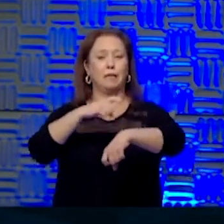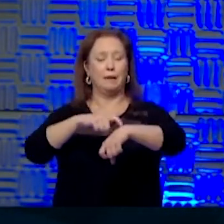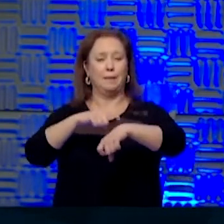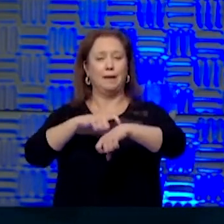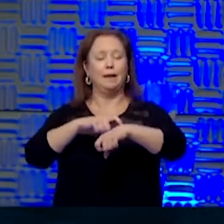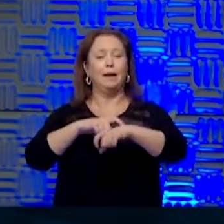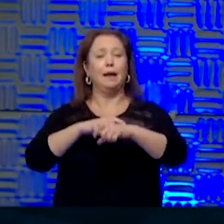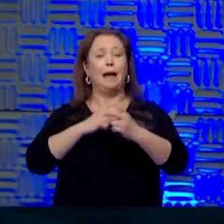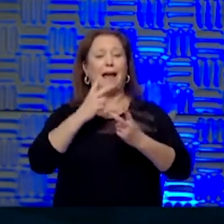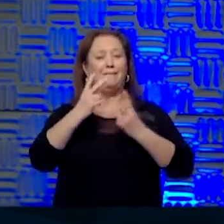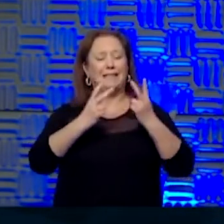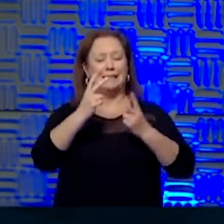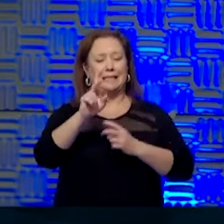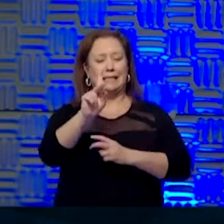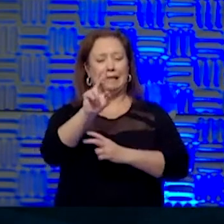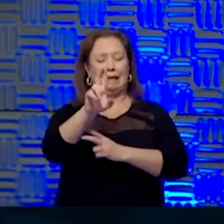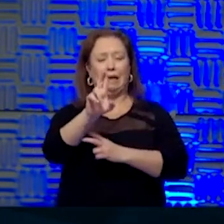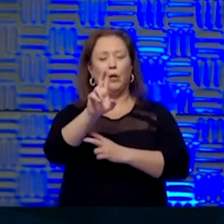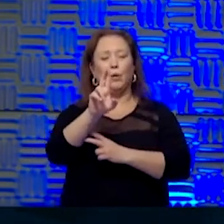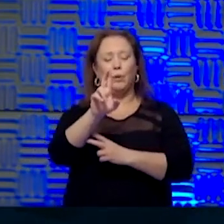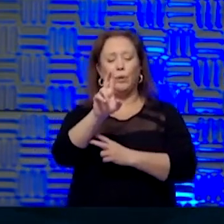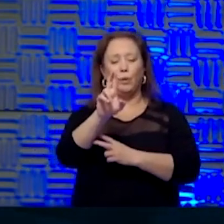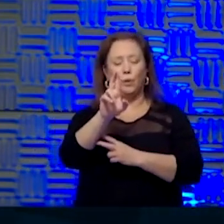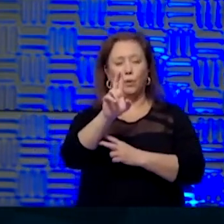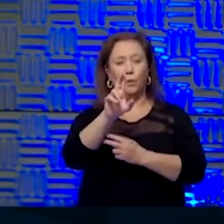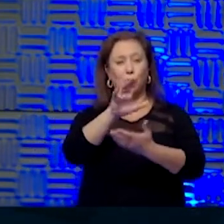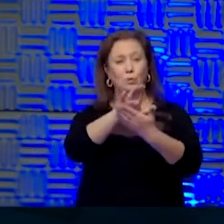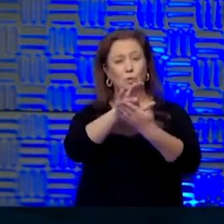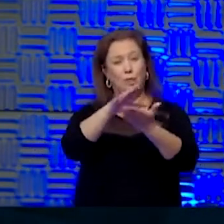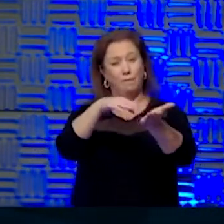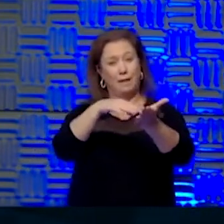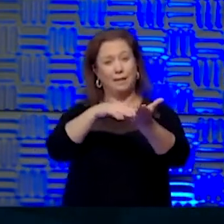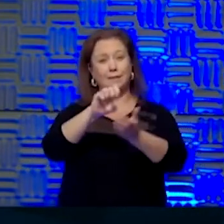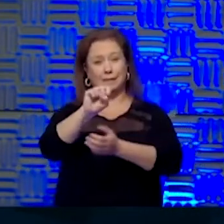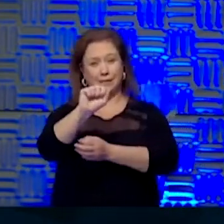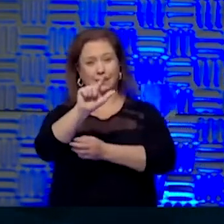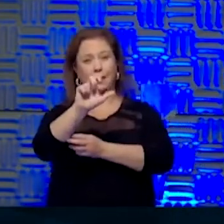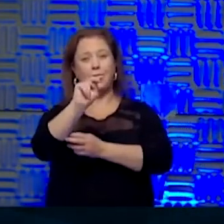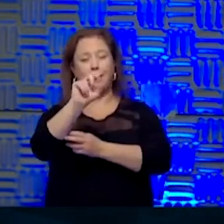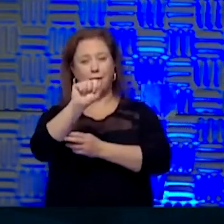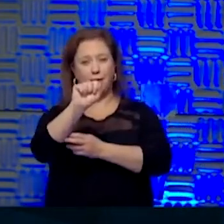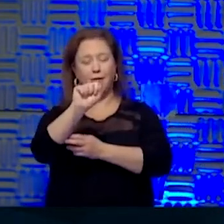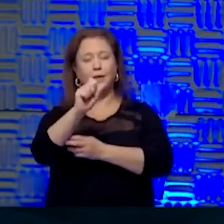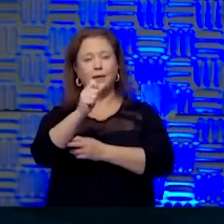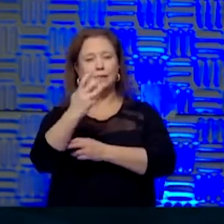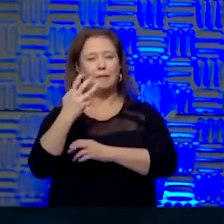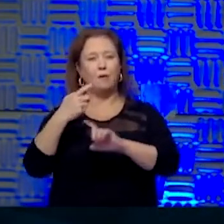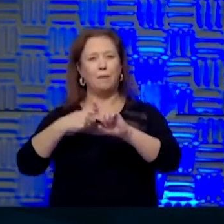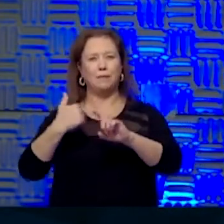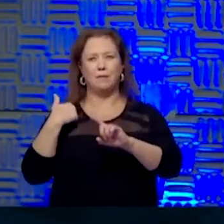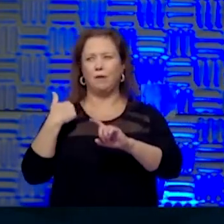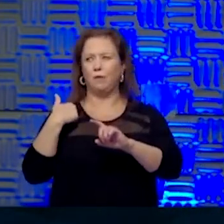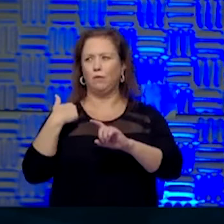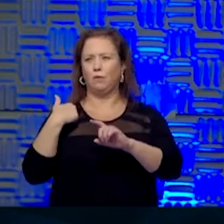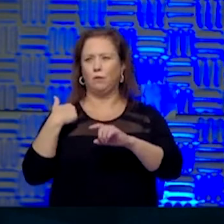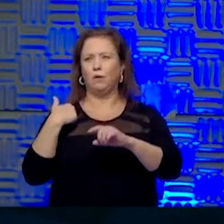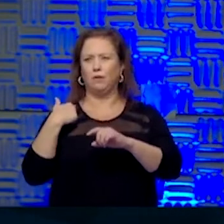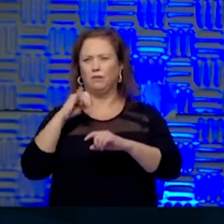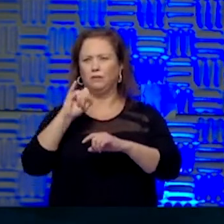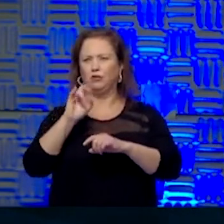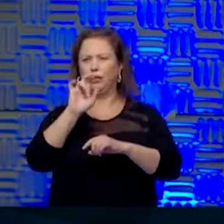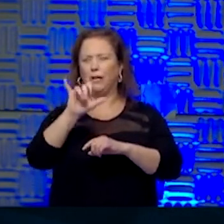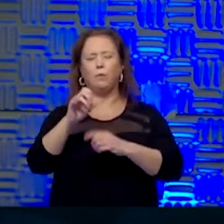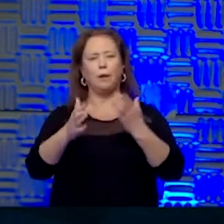visited the KU School of Medicine in Salina several months ago, maybe early this year,